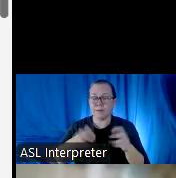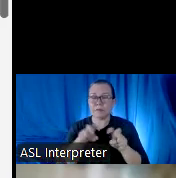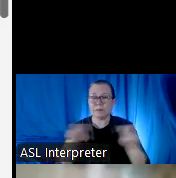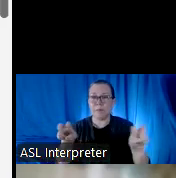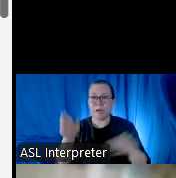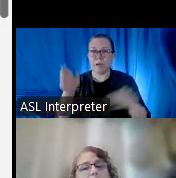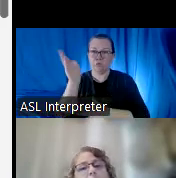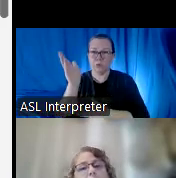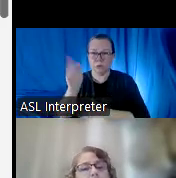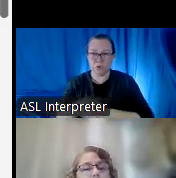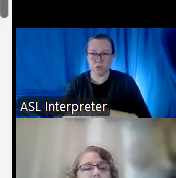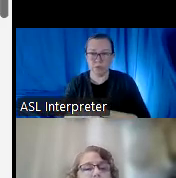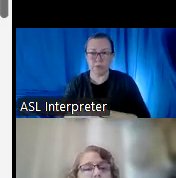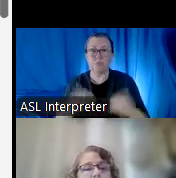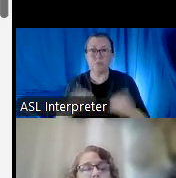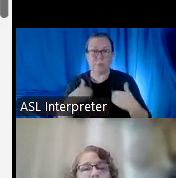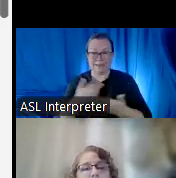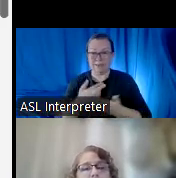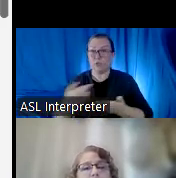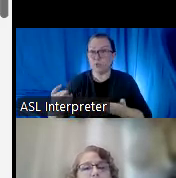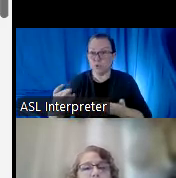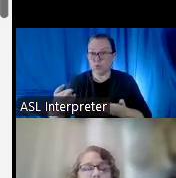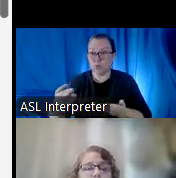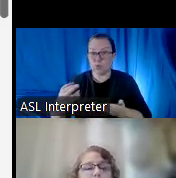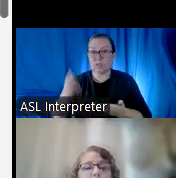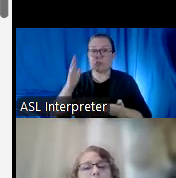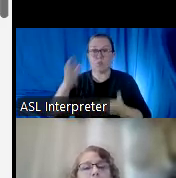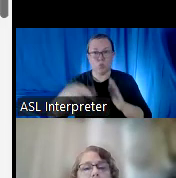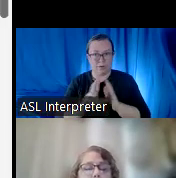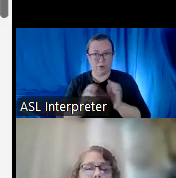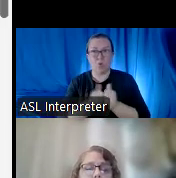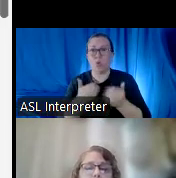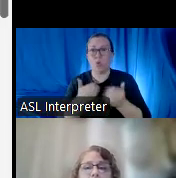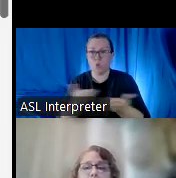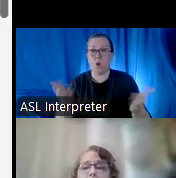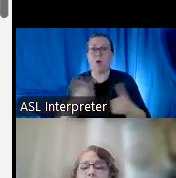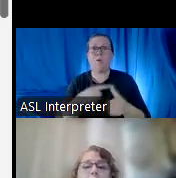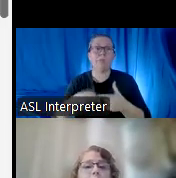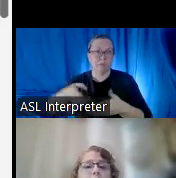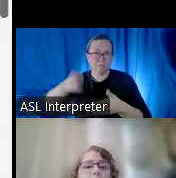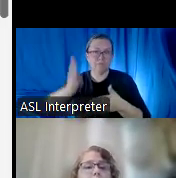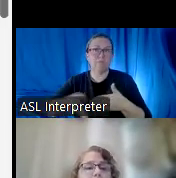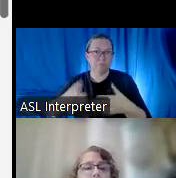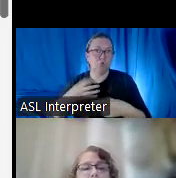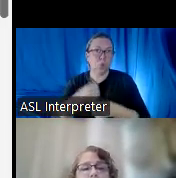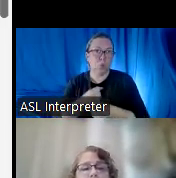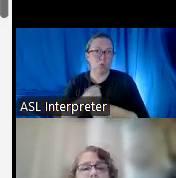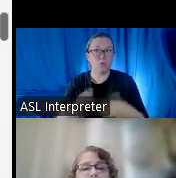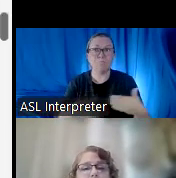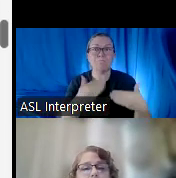sharing. And we have resources pages that we'll review with you, and then a conclusion. Next